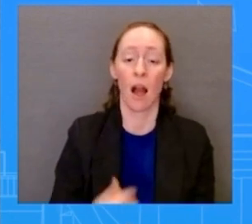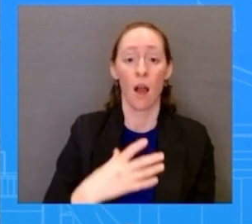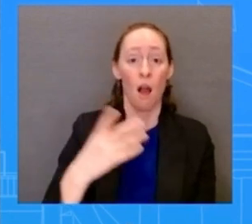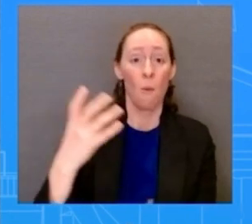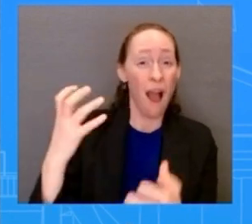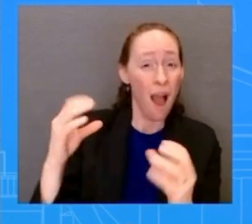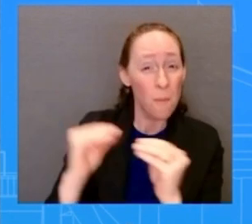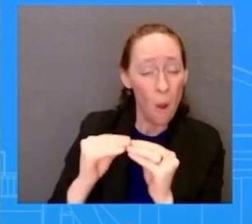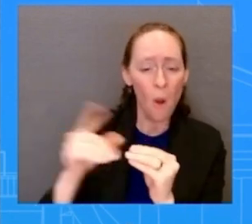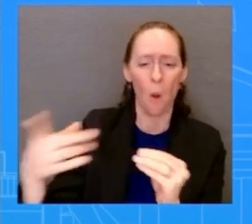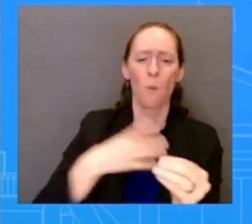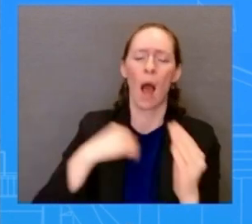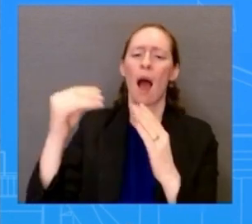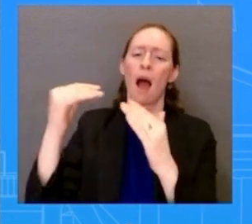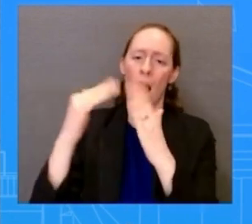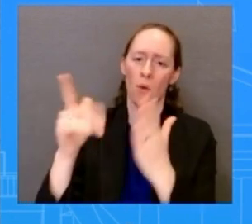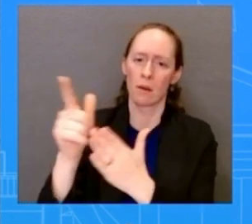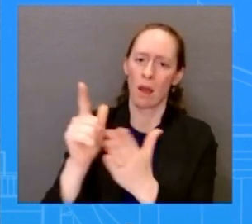I'm not,